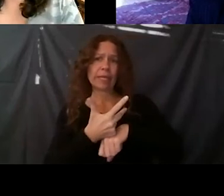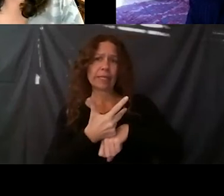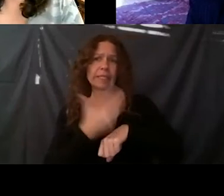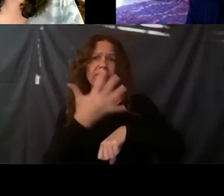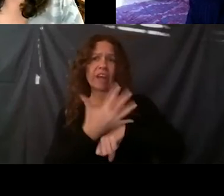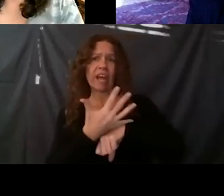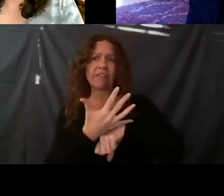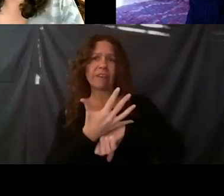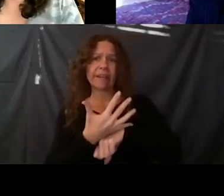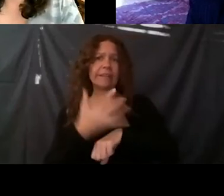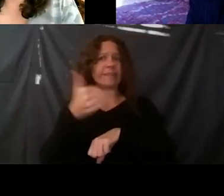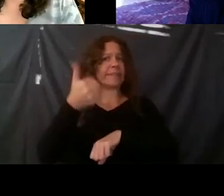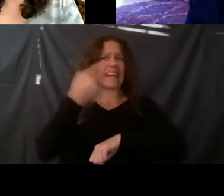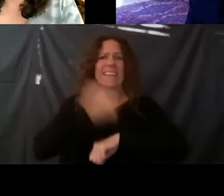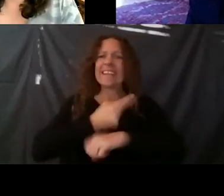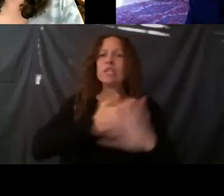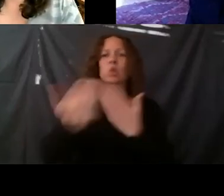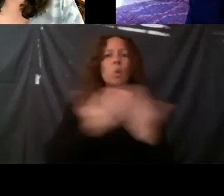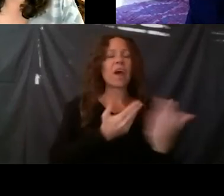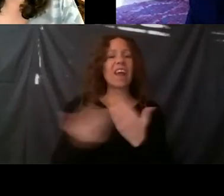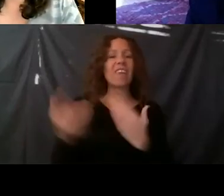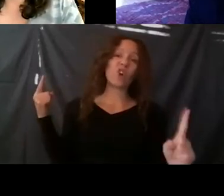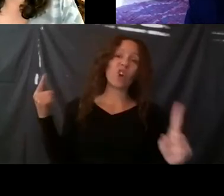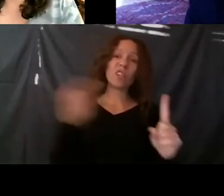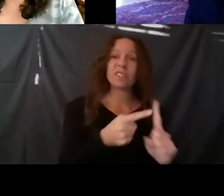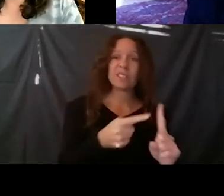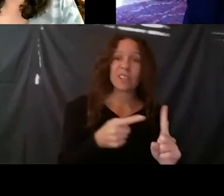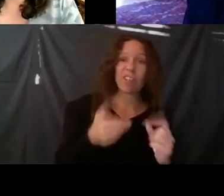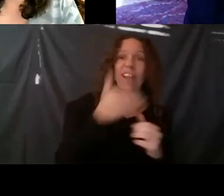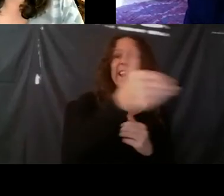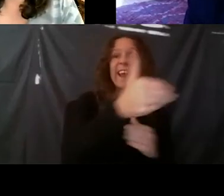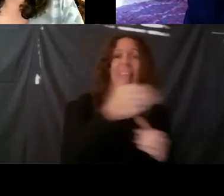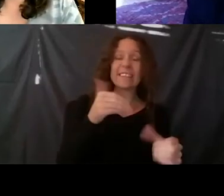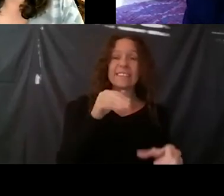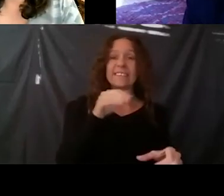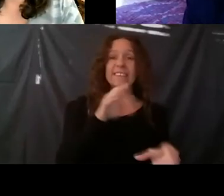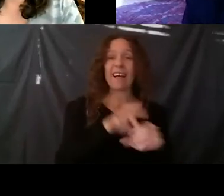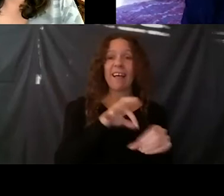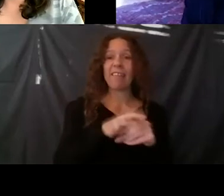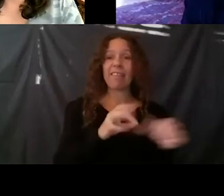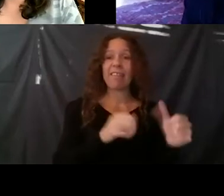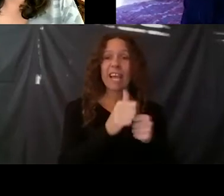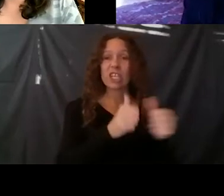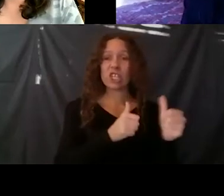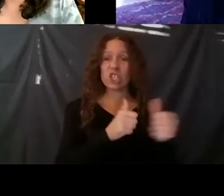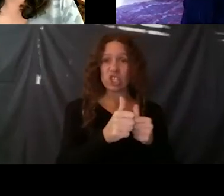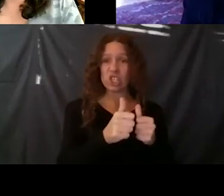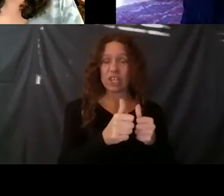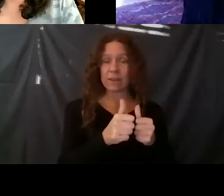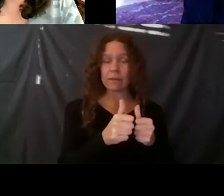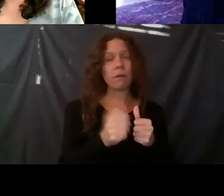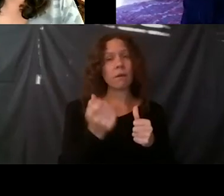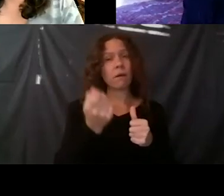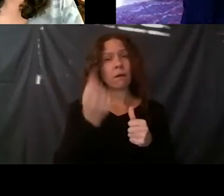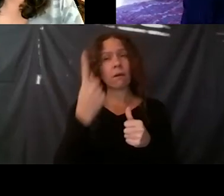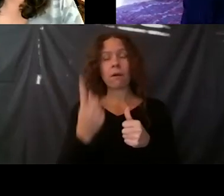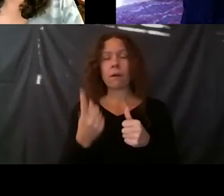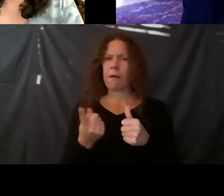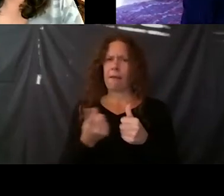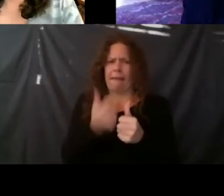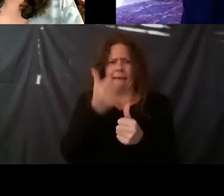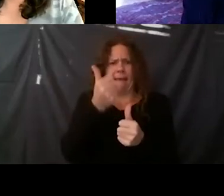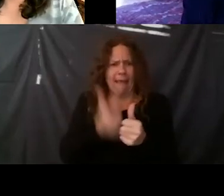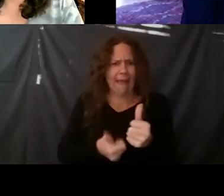whatever, to the first day of the next election. And I don't necessarily think that every